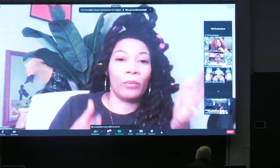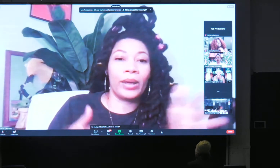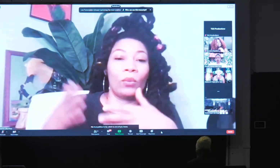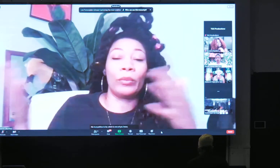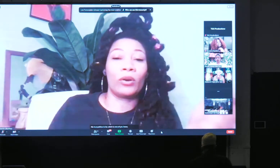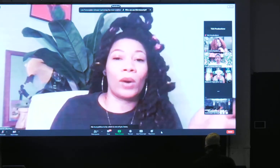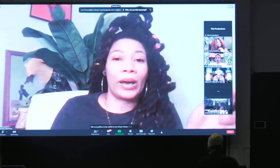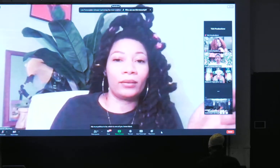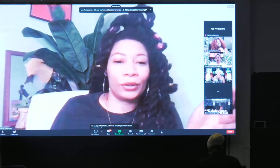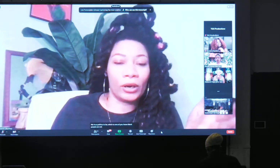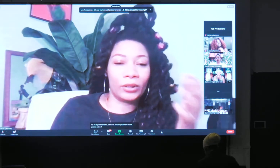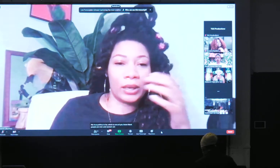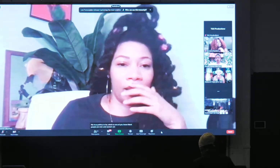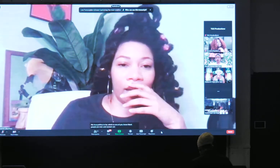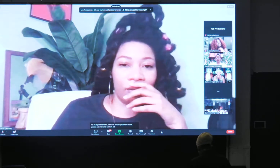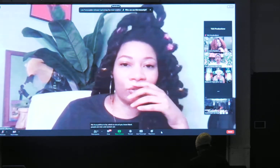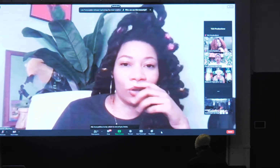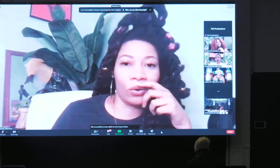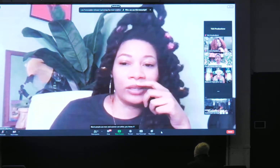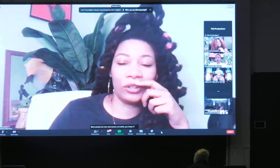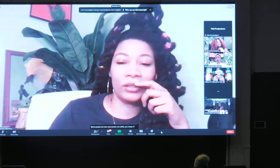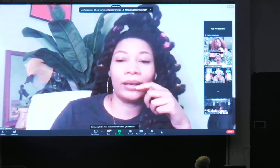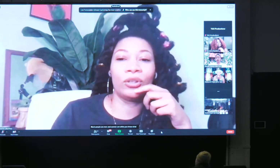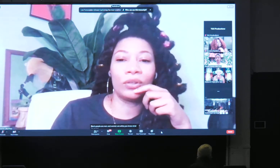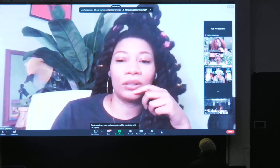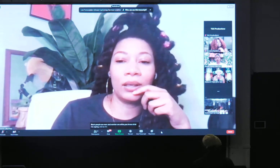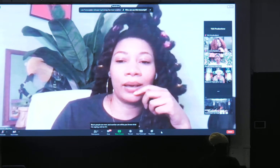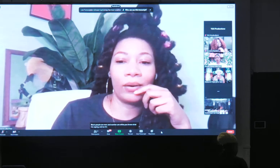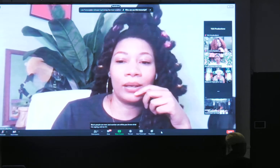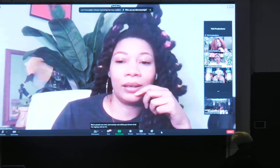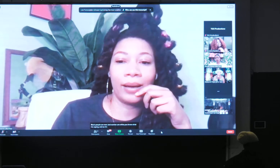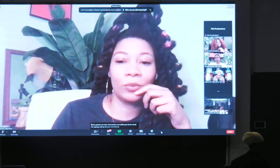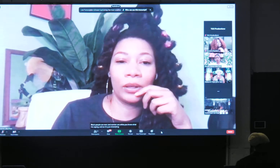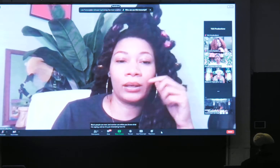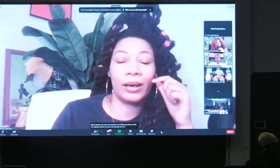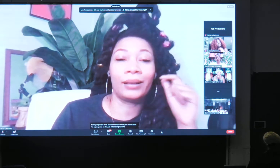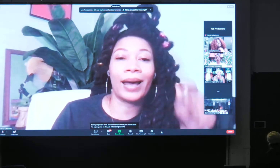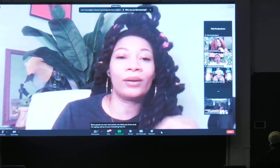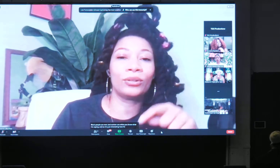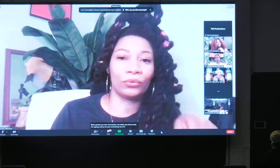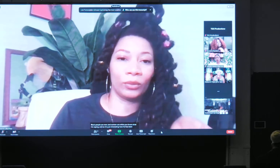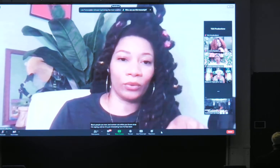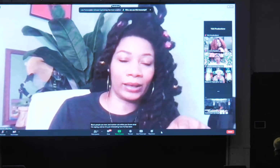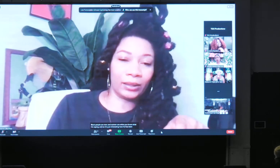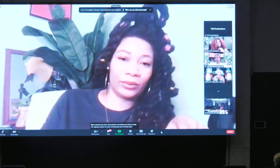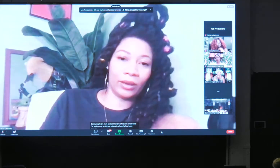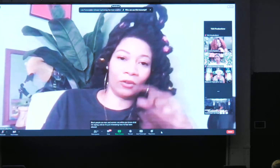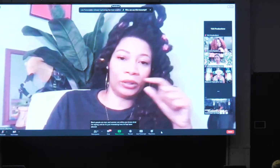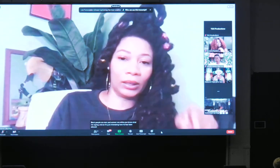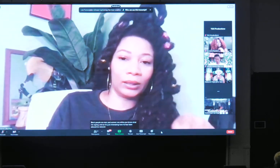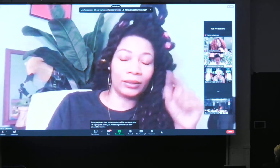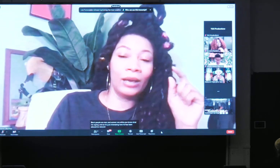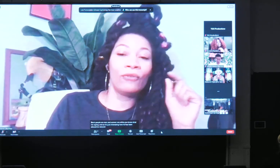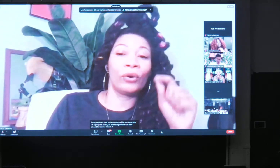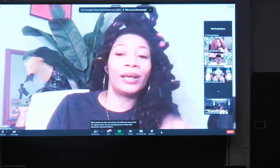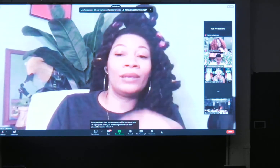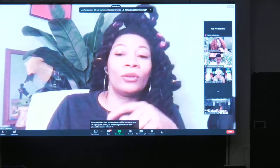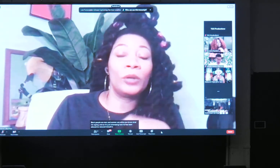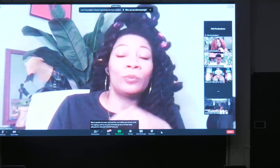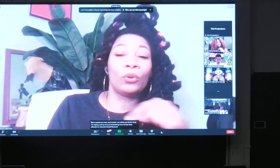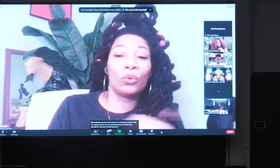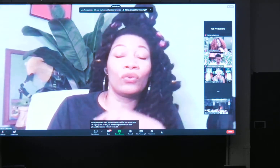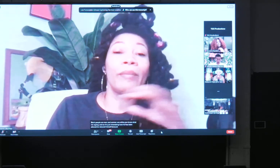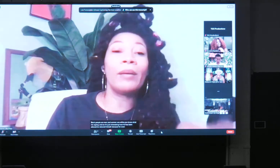Black people are men and women are white. You know what I'm saying? And so it's just interesting how he has been allowed to rebrand himself, because for